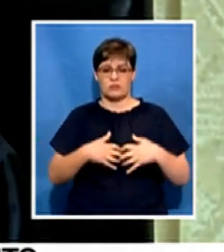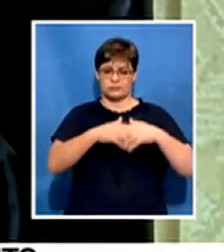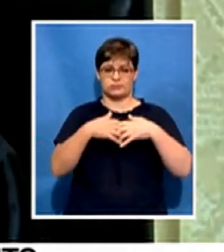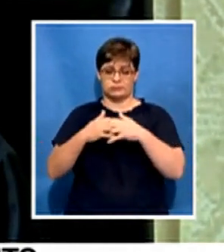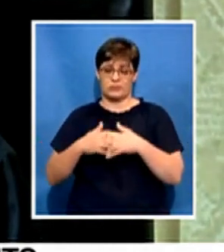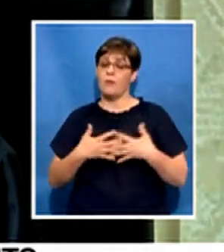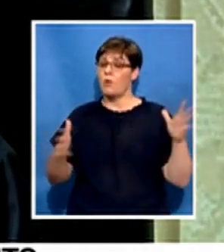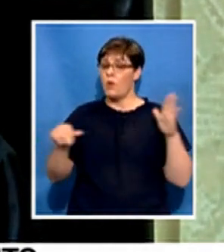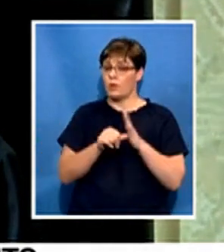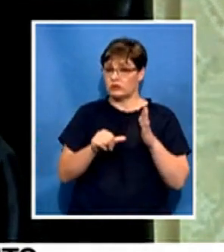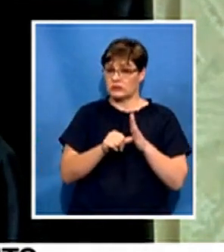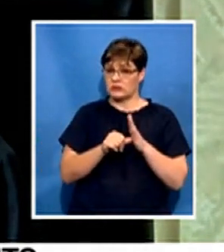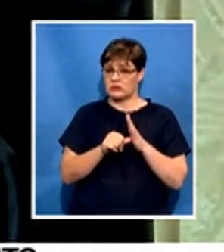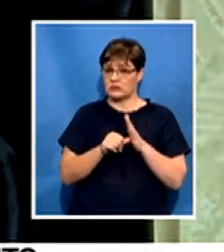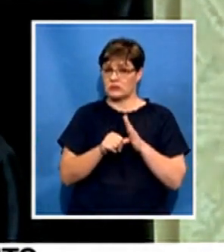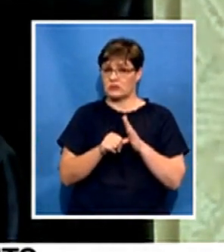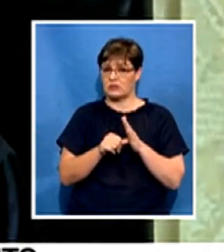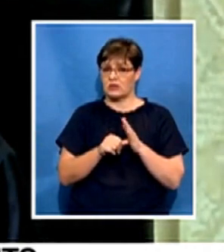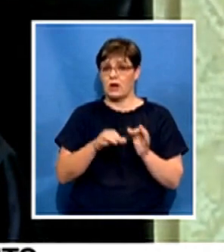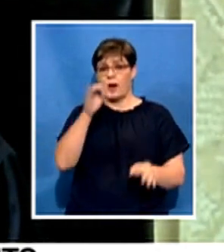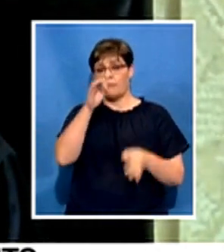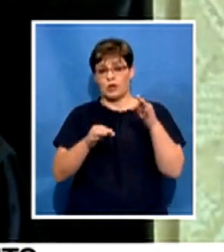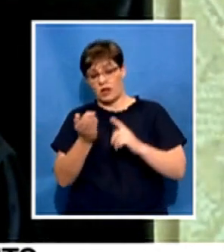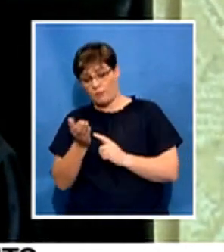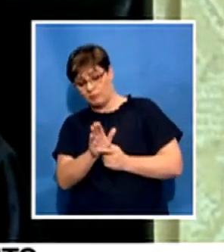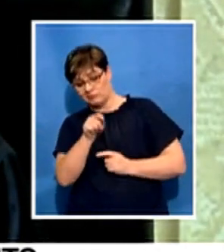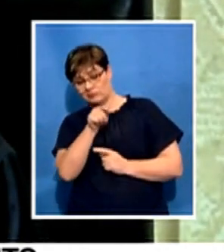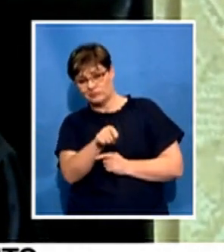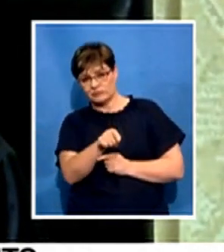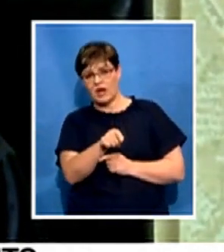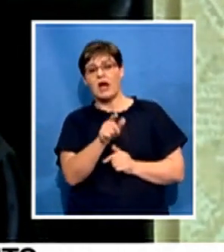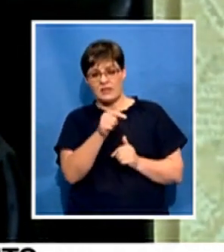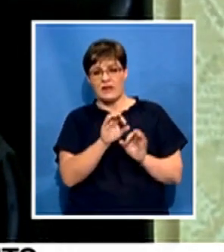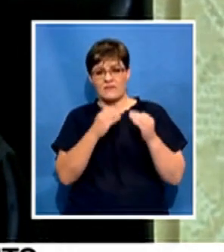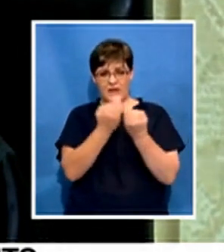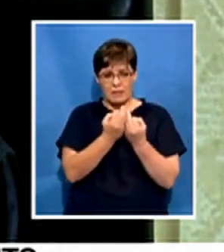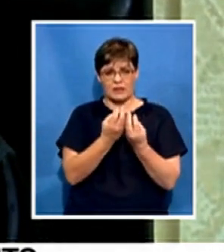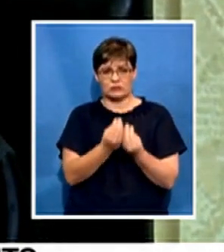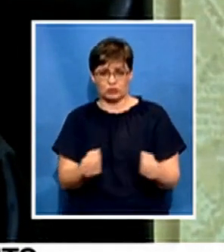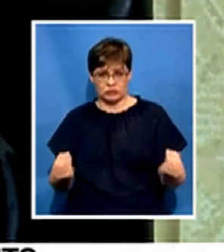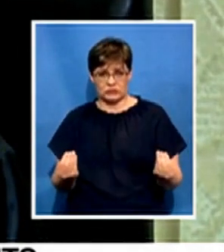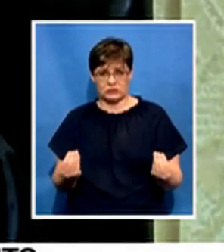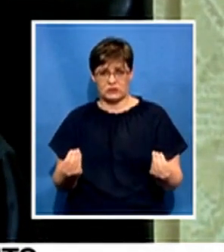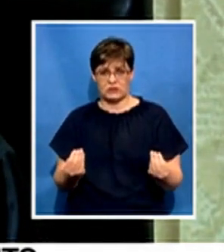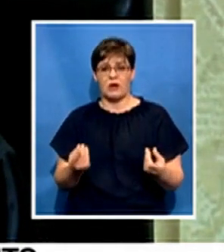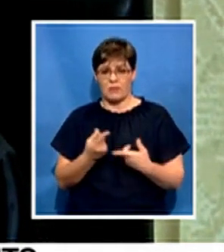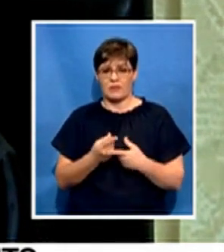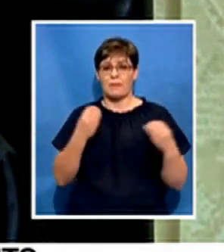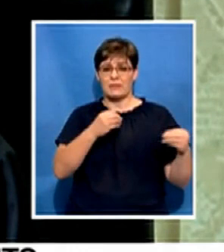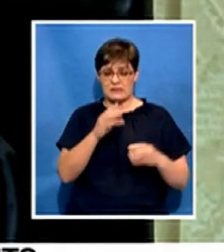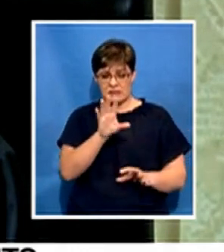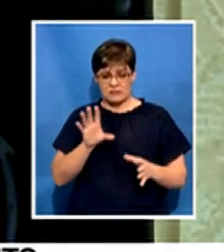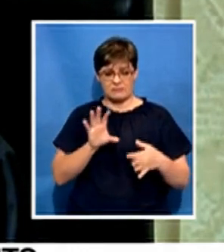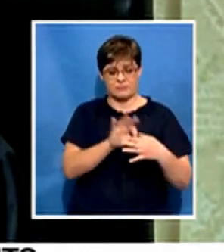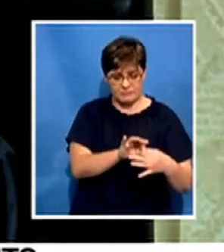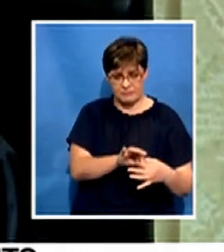politically exposed persons and their spouses and children from doing business with the state. The outright hostility